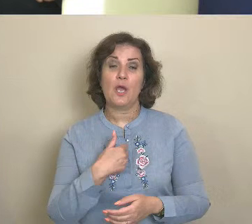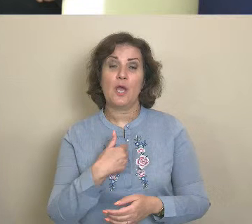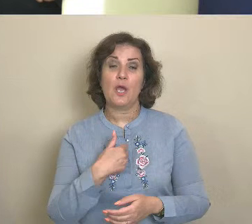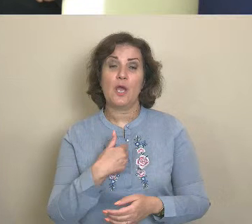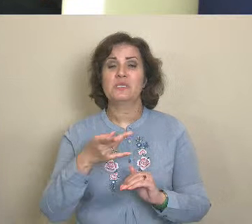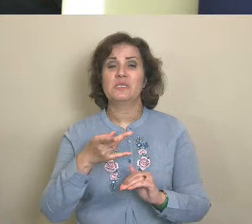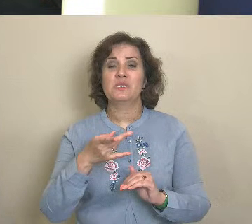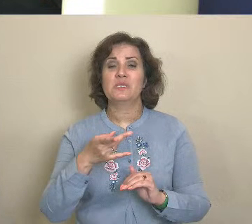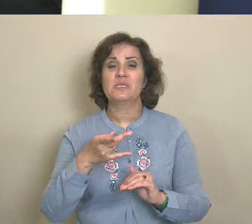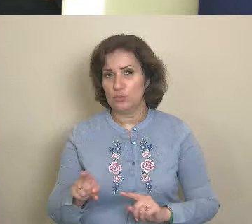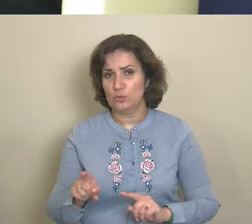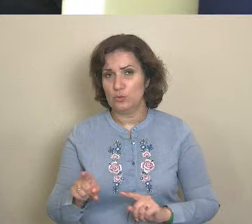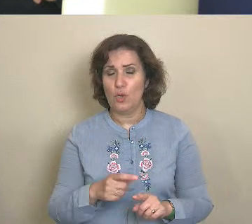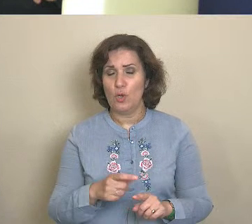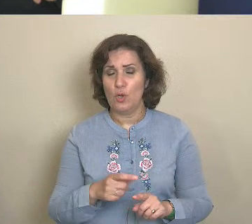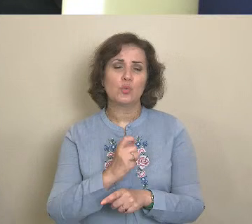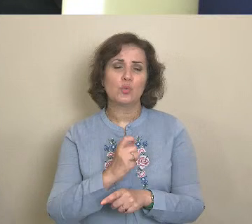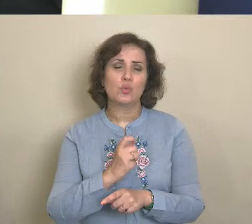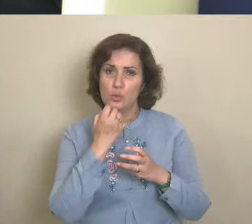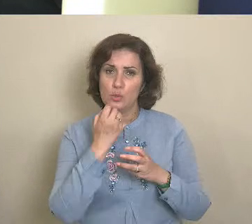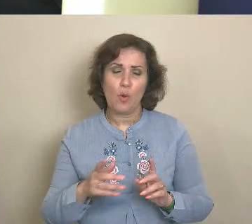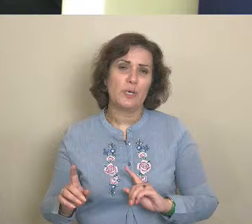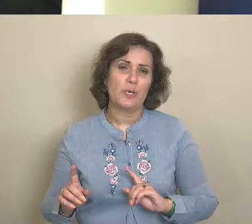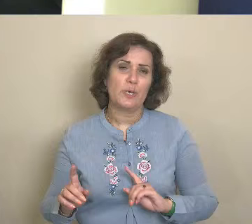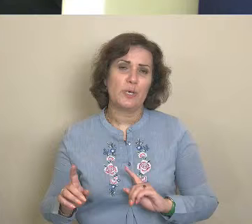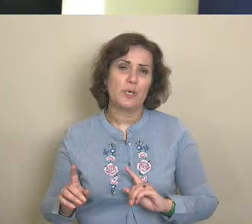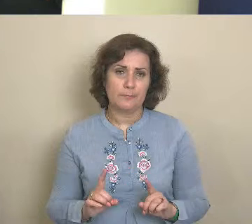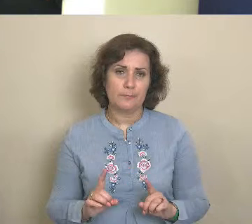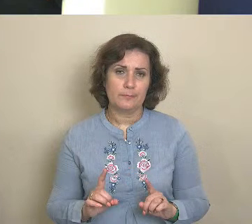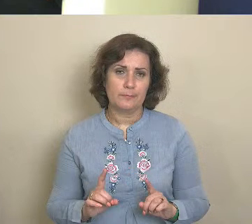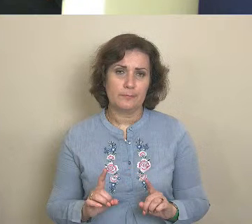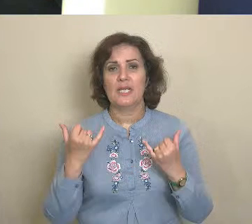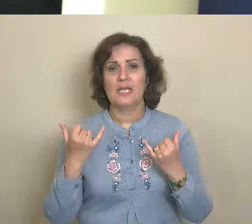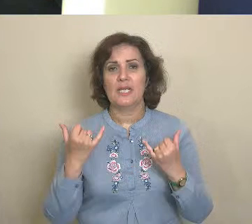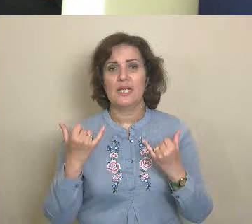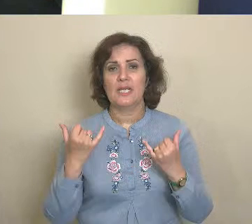services. Well, Pablo, a few words about funding. Let me